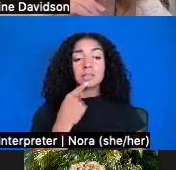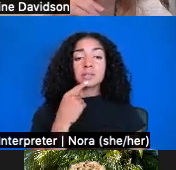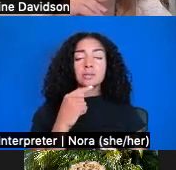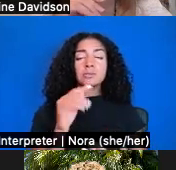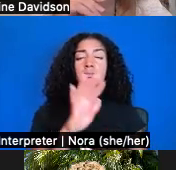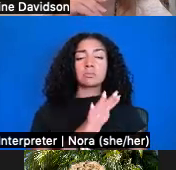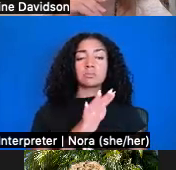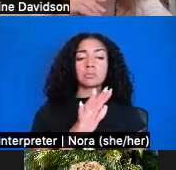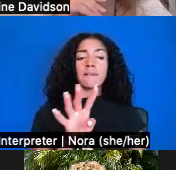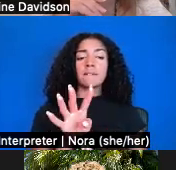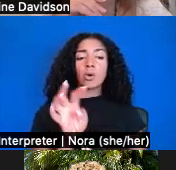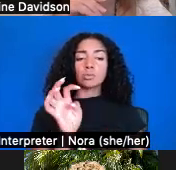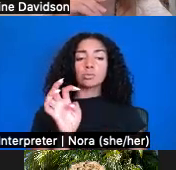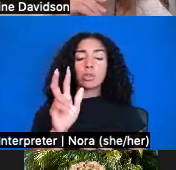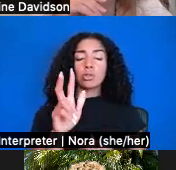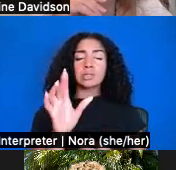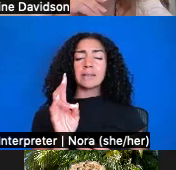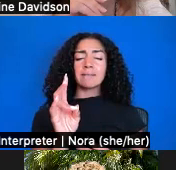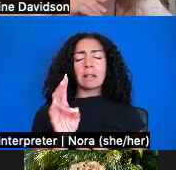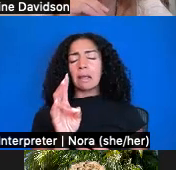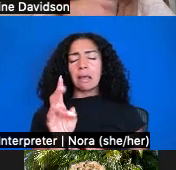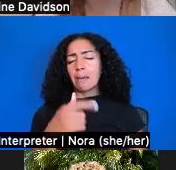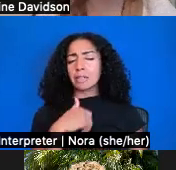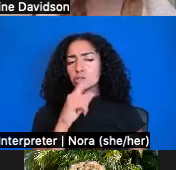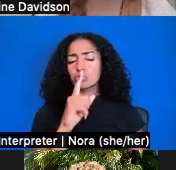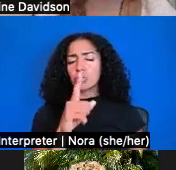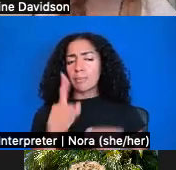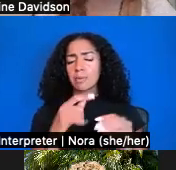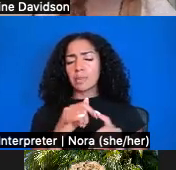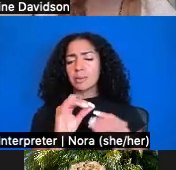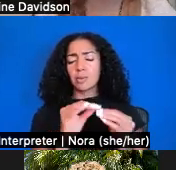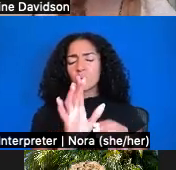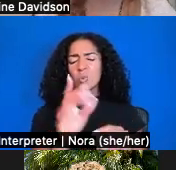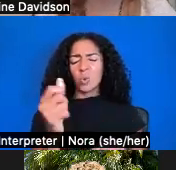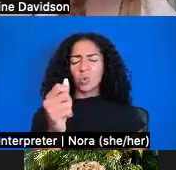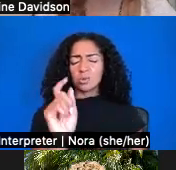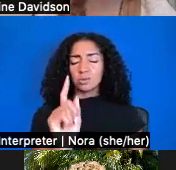437. Okay, I'm not sure on that. Hold on.